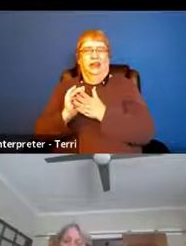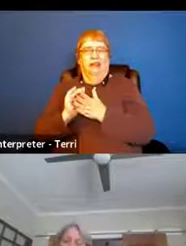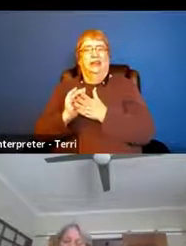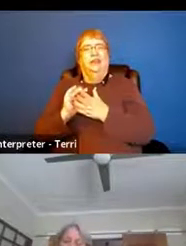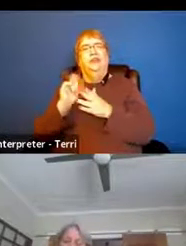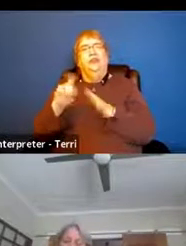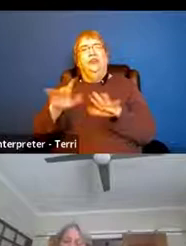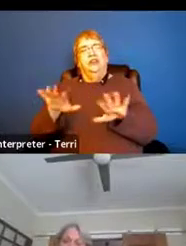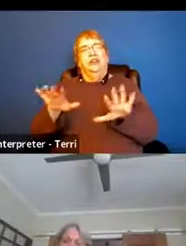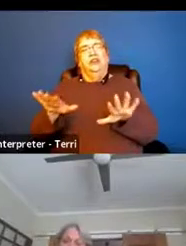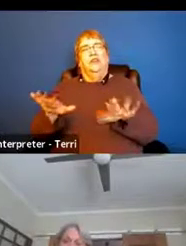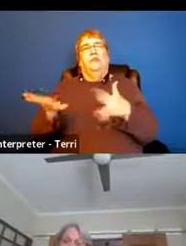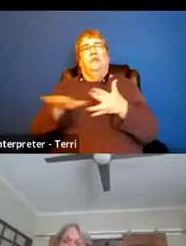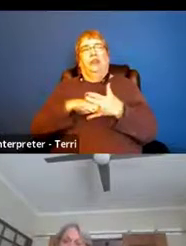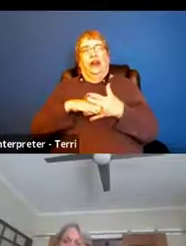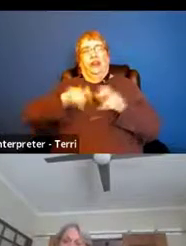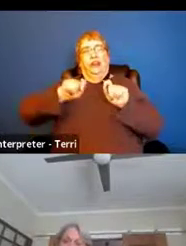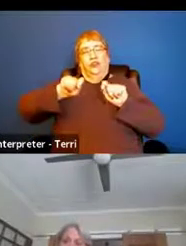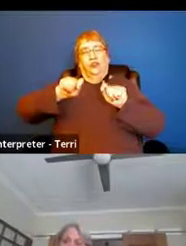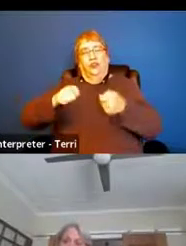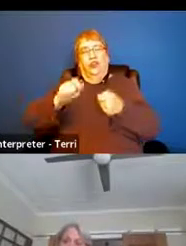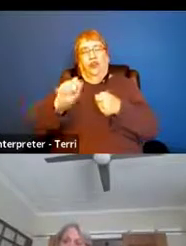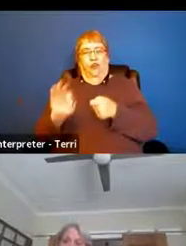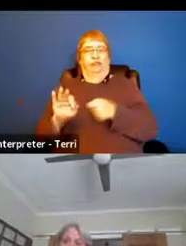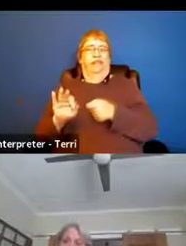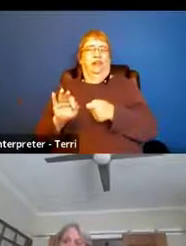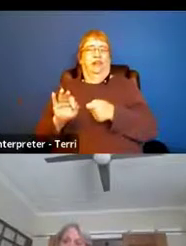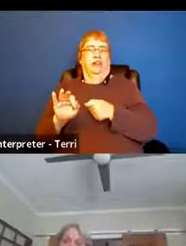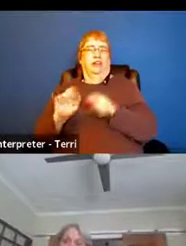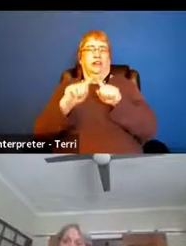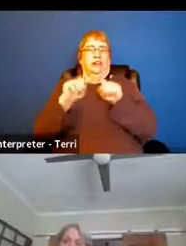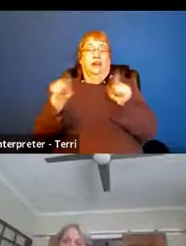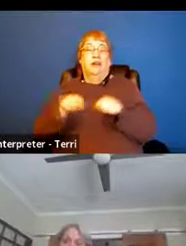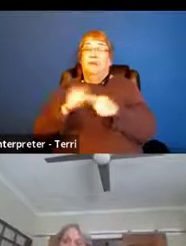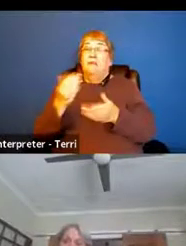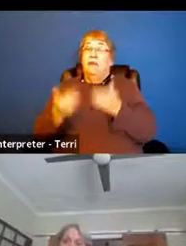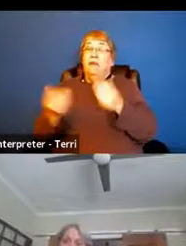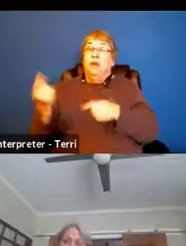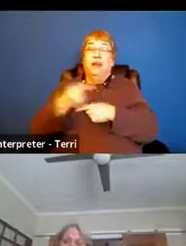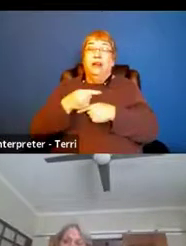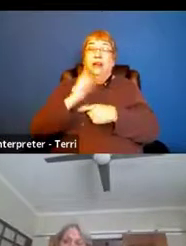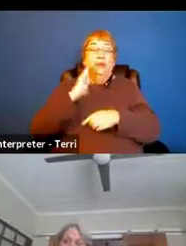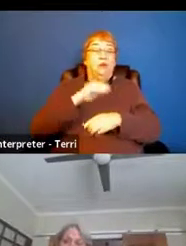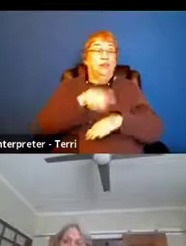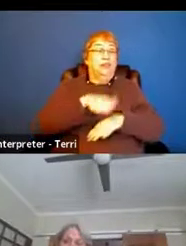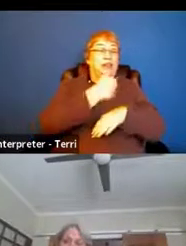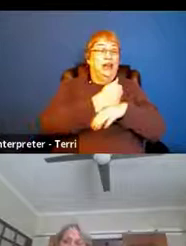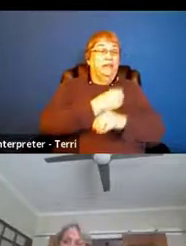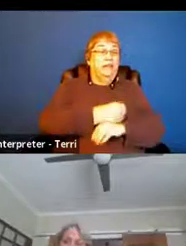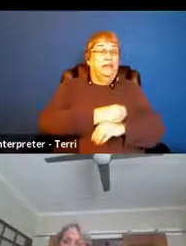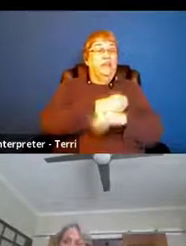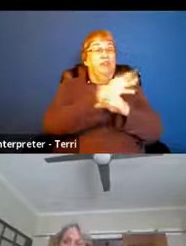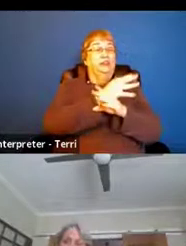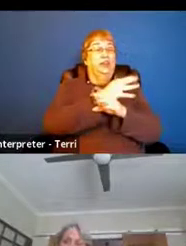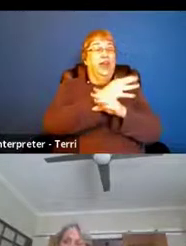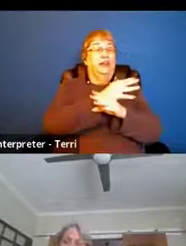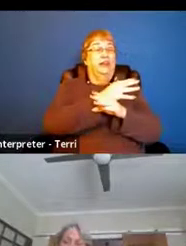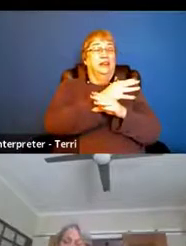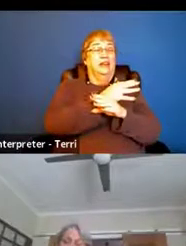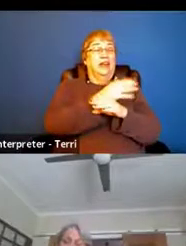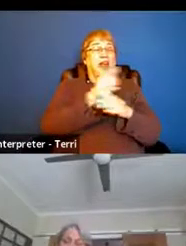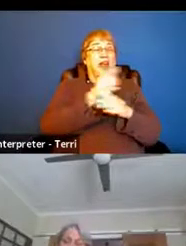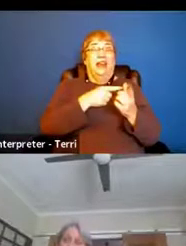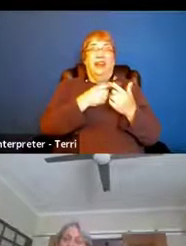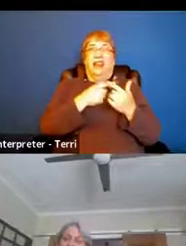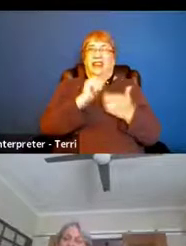think knowing that one day you might set up a video chat with someone, and then that day you might be on the computer all day and decide that